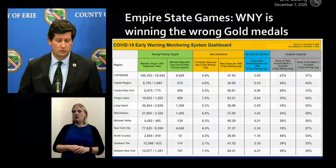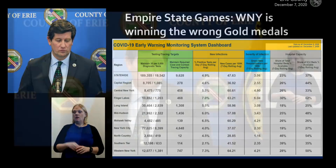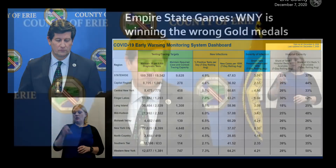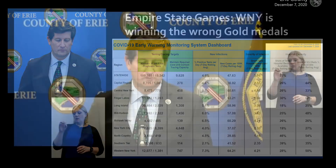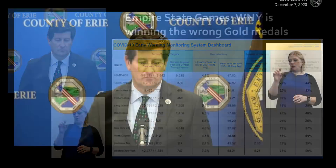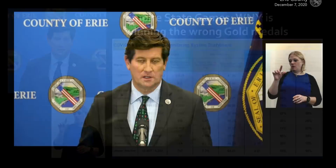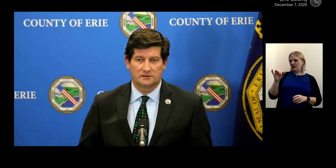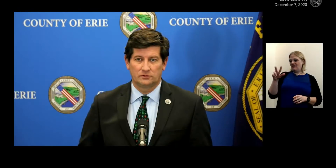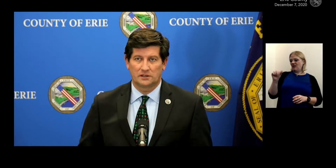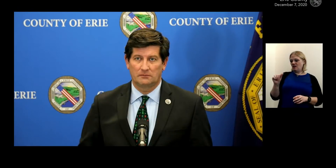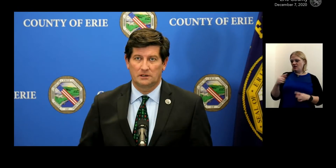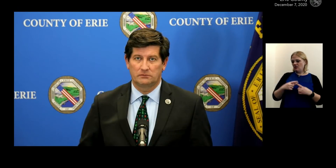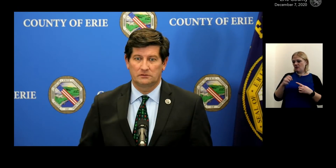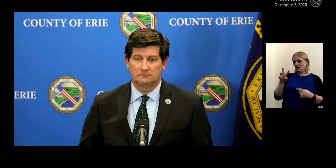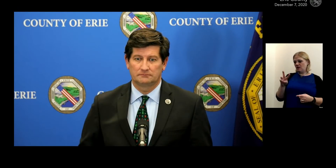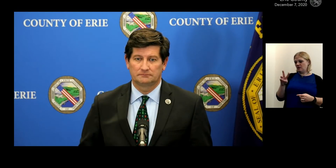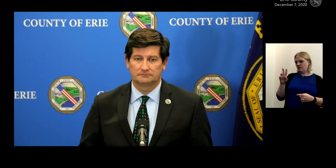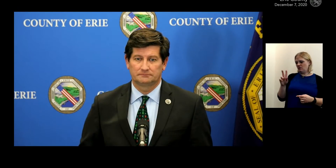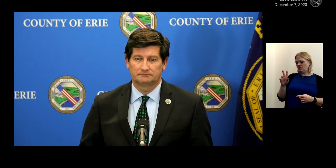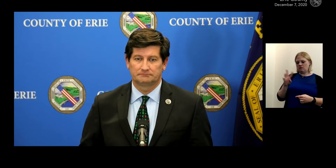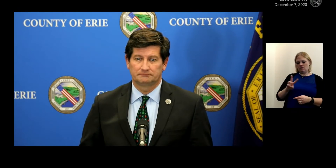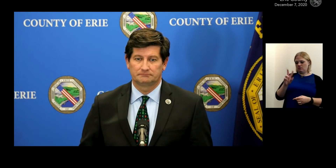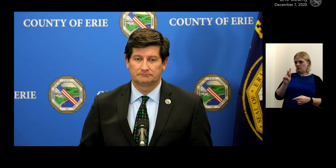Olivia Prue from WKBW.